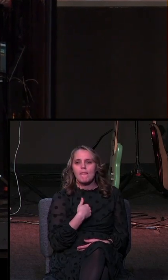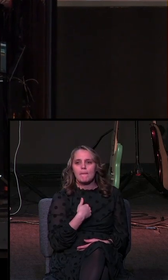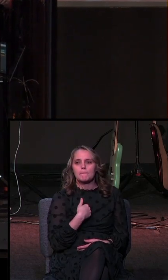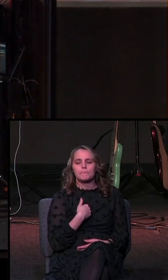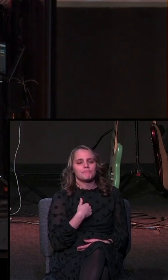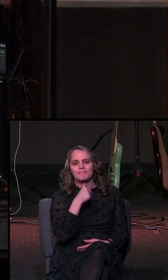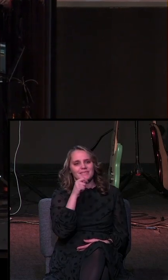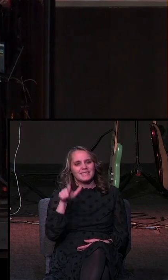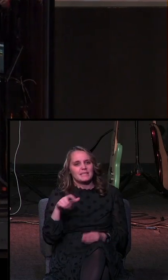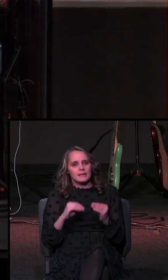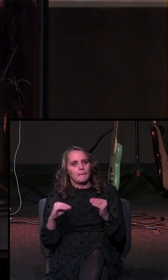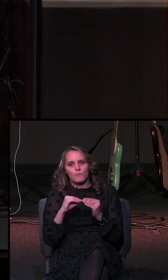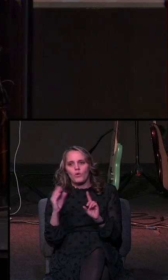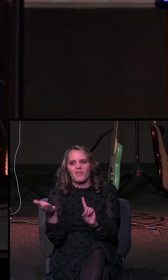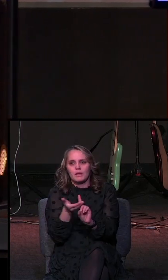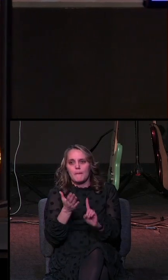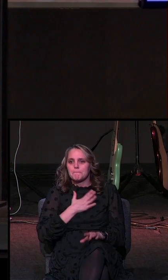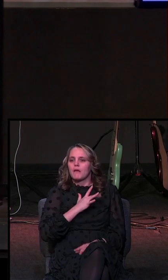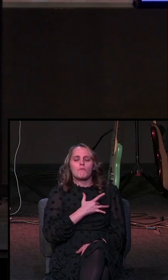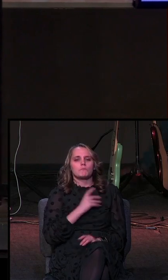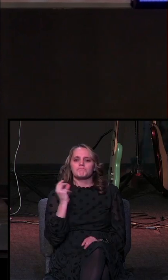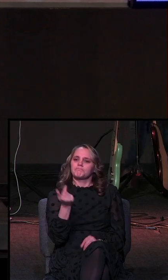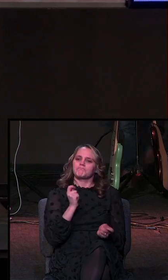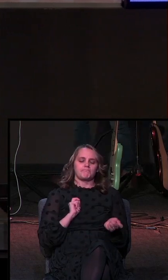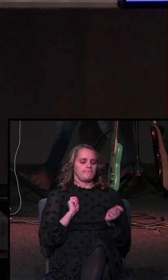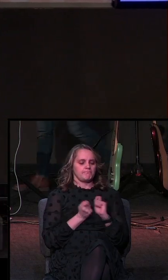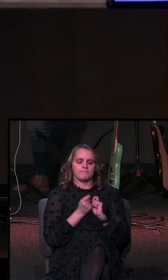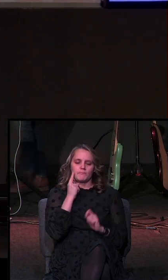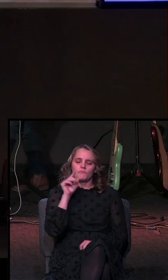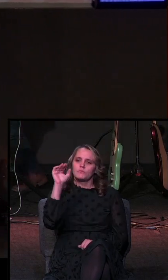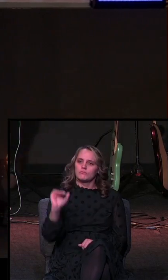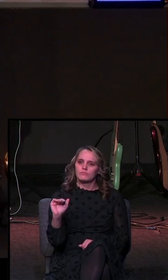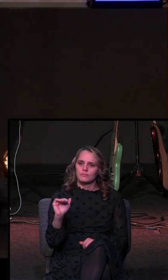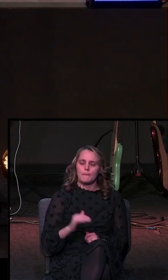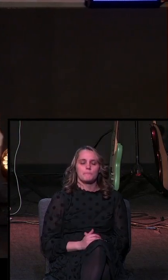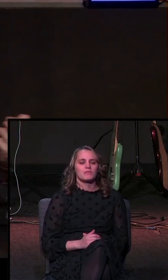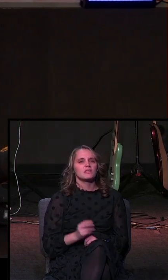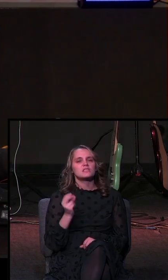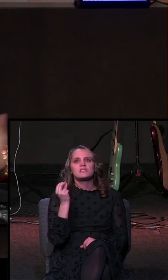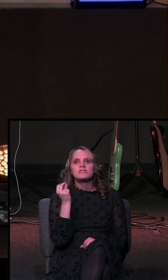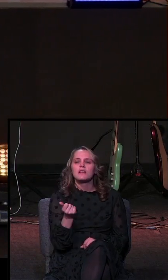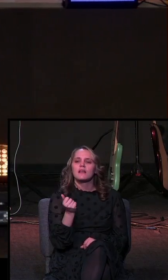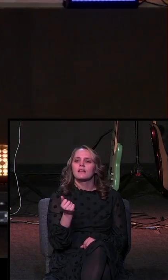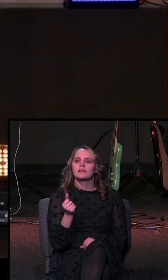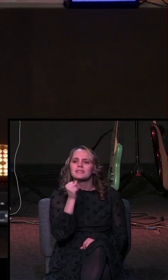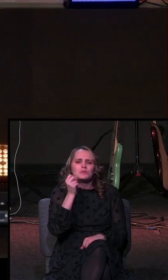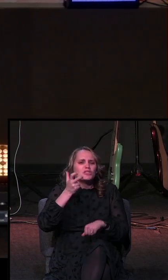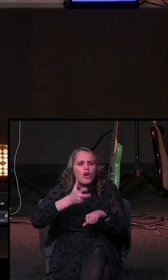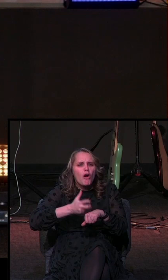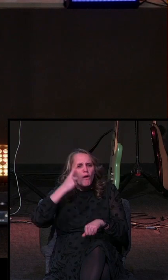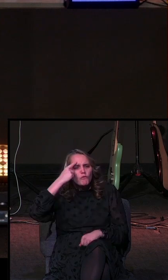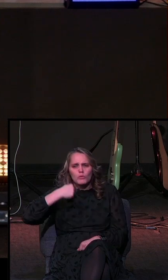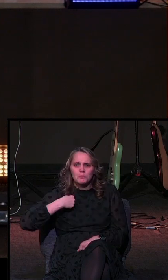more convincing. My heart was changed toward this kid immediately. And suddenly, it was not hard to include him. It was